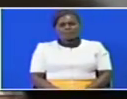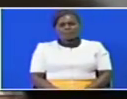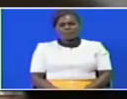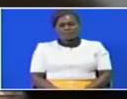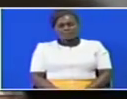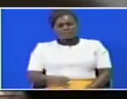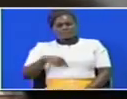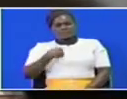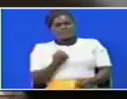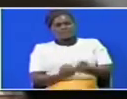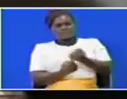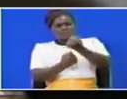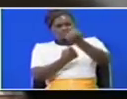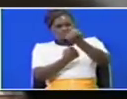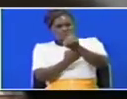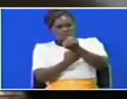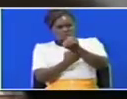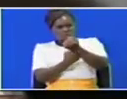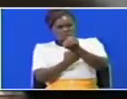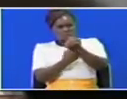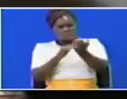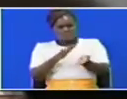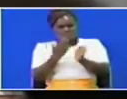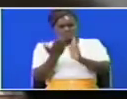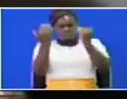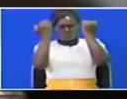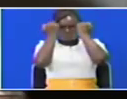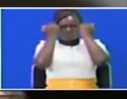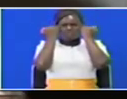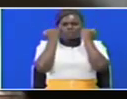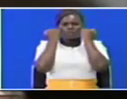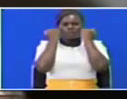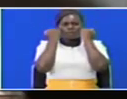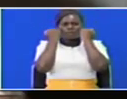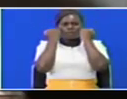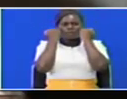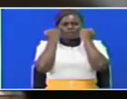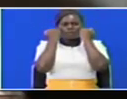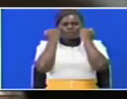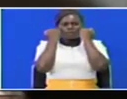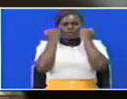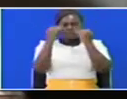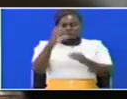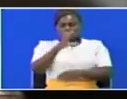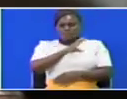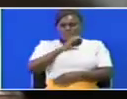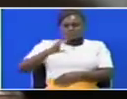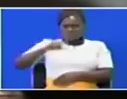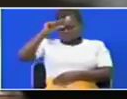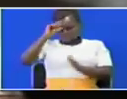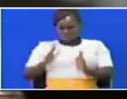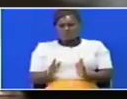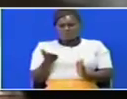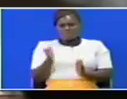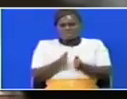I am going to support the case which is before our courts, which has been filed by the Council of Governors. I'll be